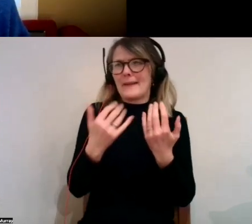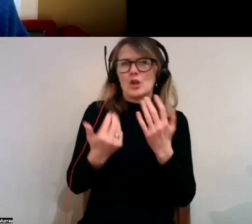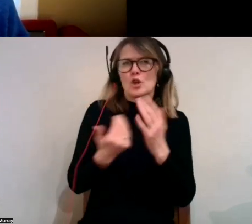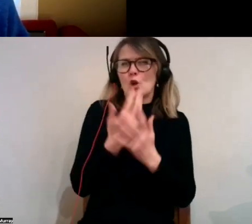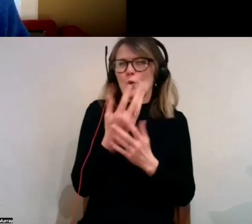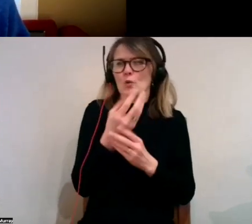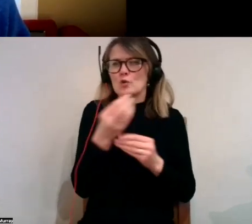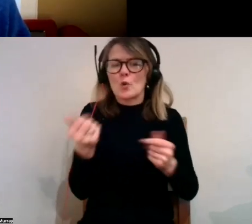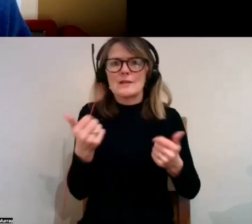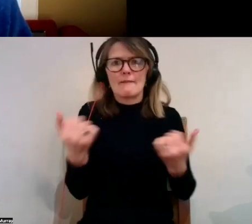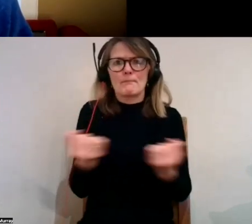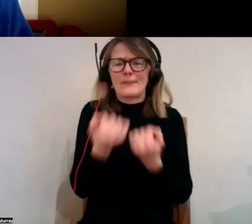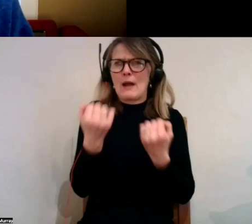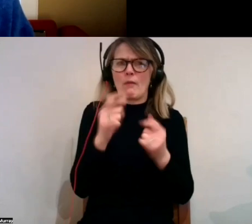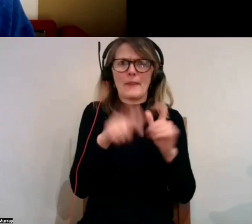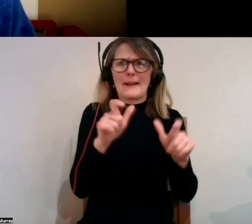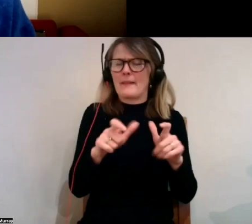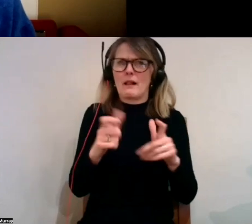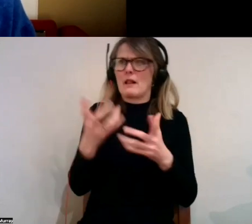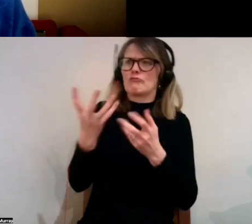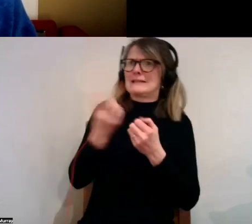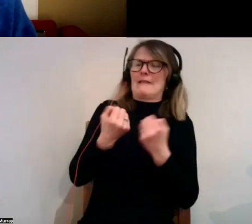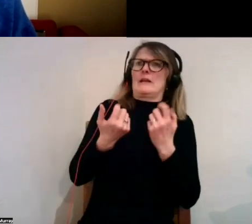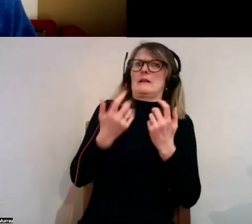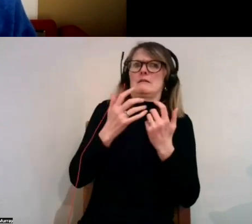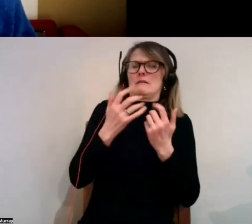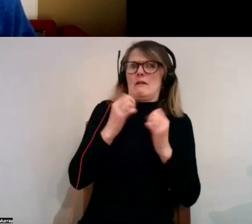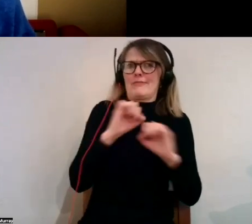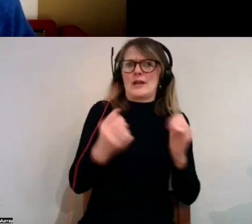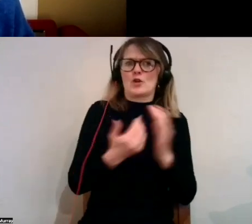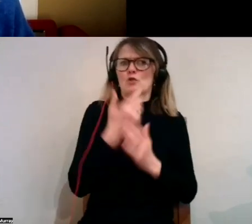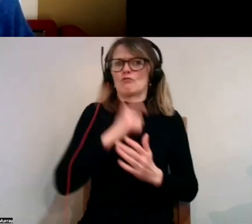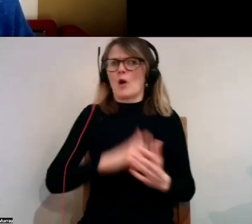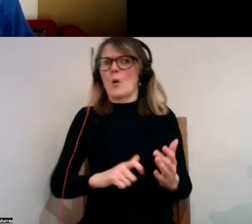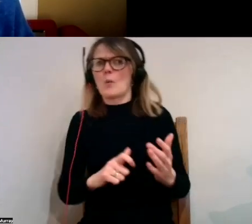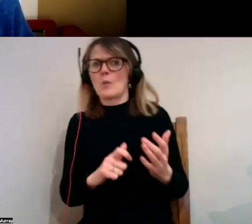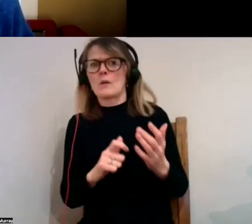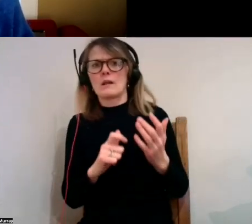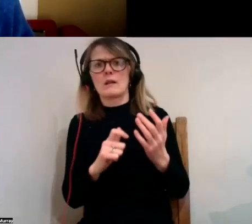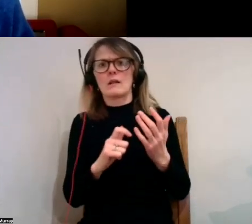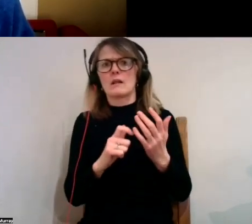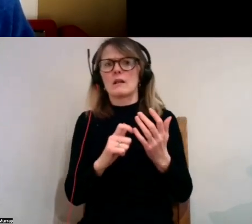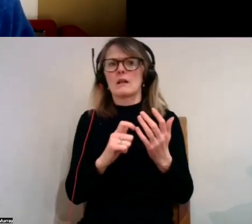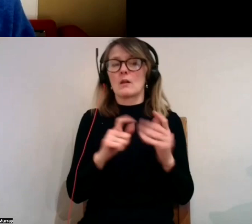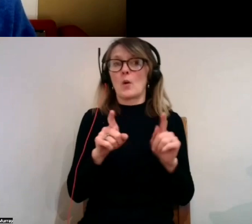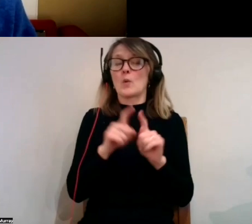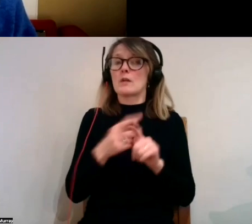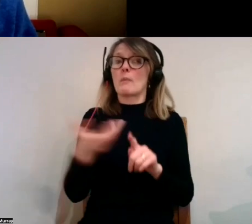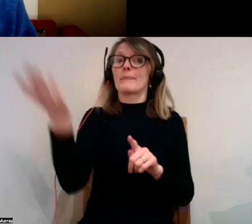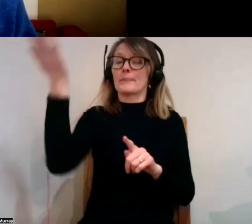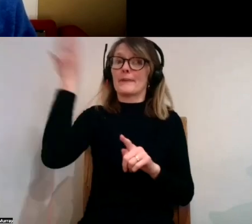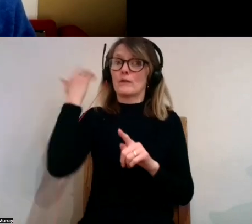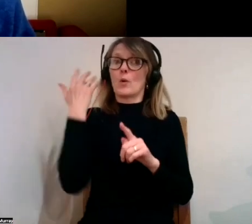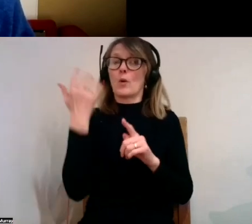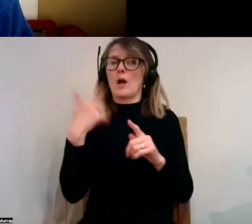people are receiving in this new role. Also, I had some time ago now worked part-time for a couple